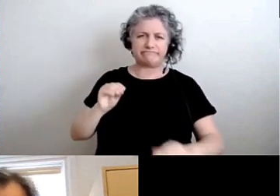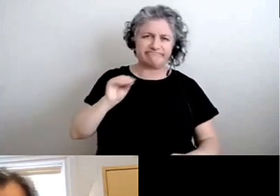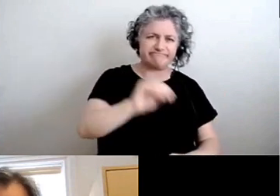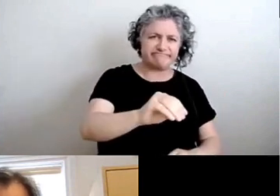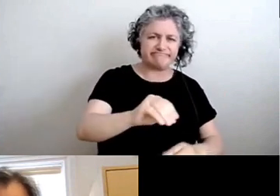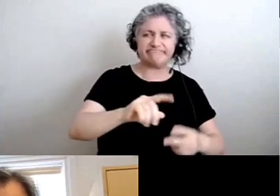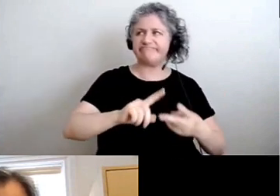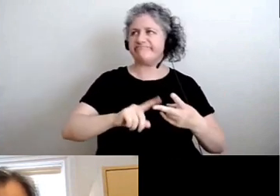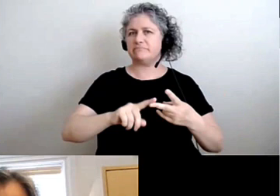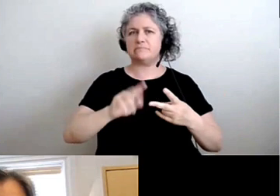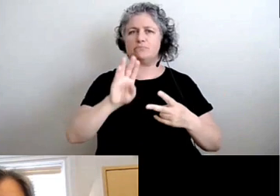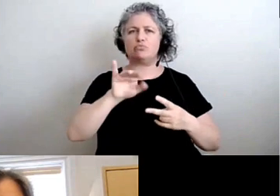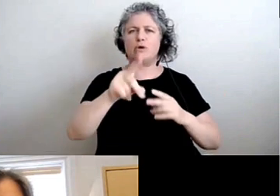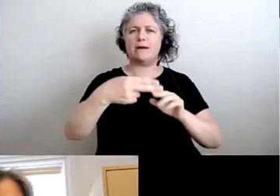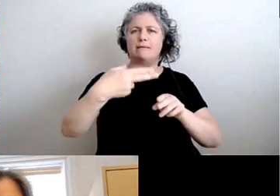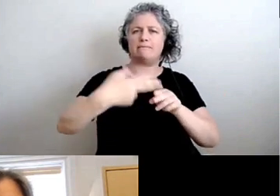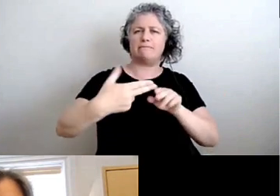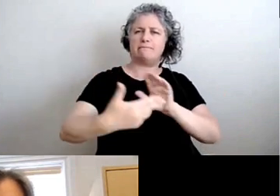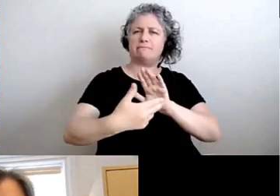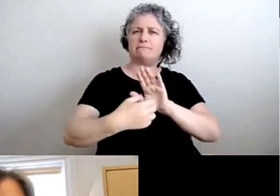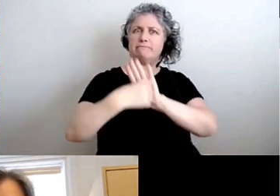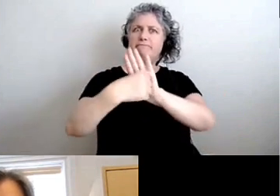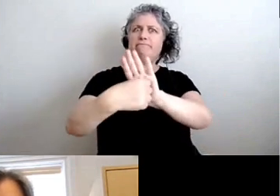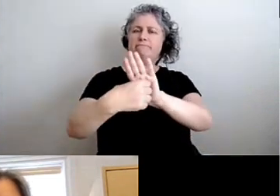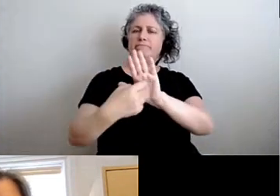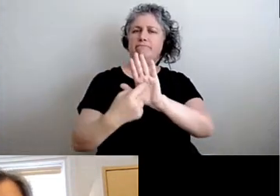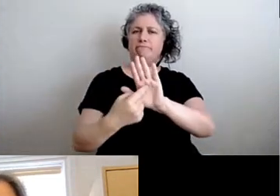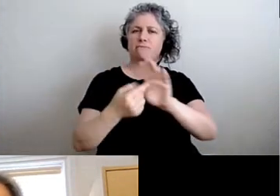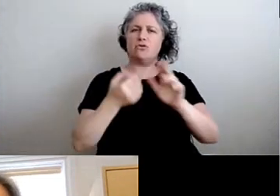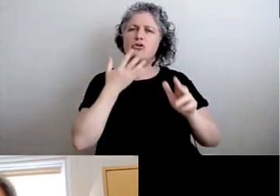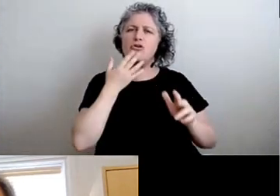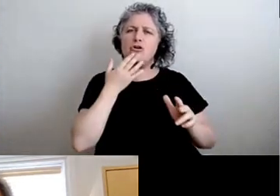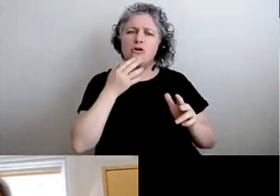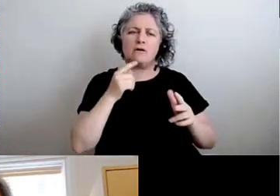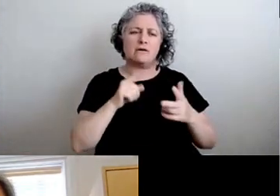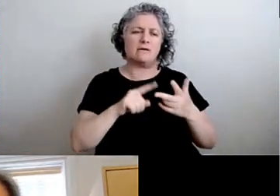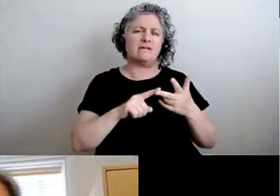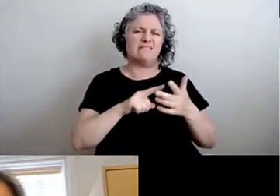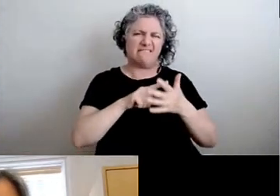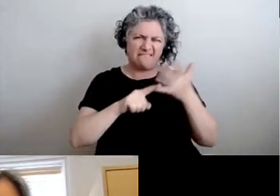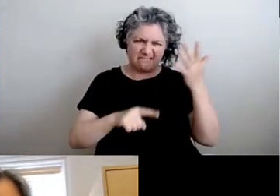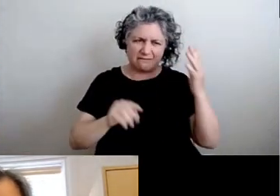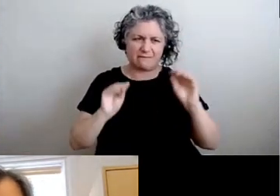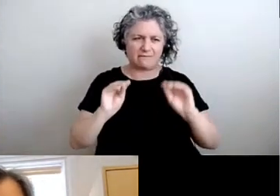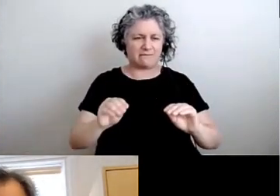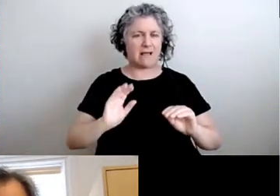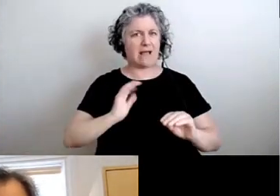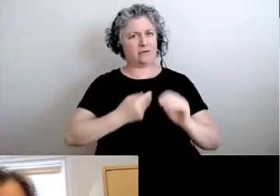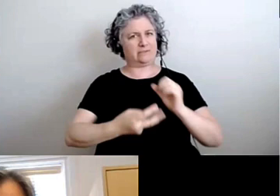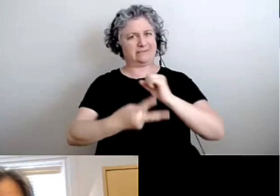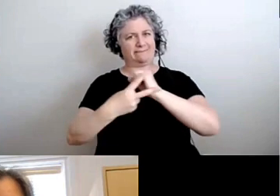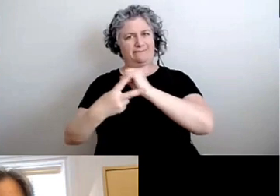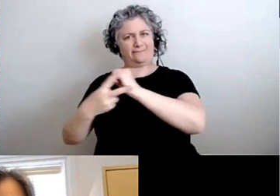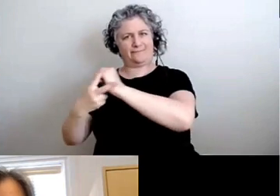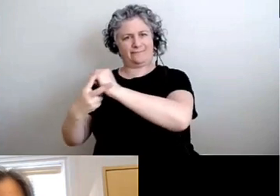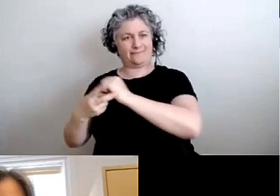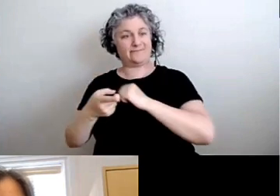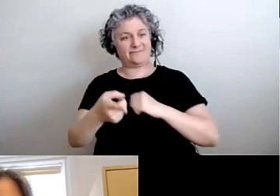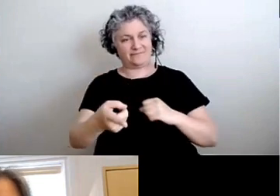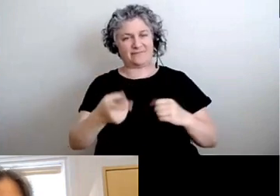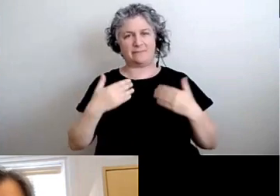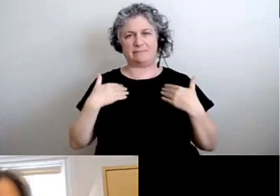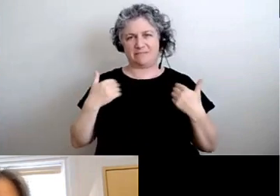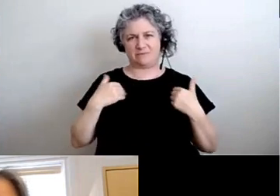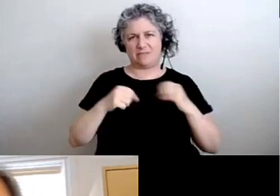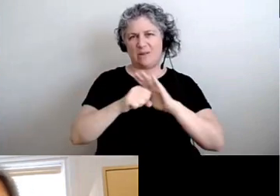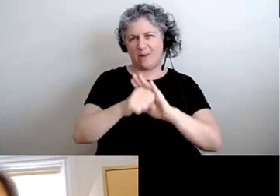your brand, your own logo, your brand colors, and so forth. So I've got our logo, I've got the ministry logo,